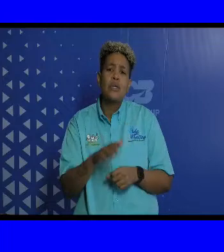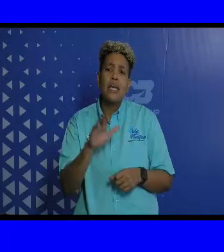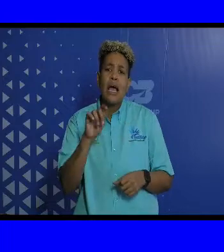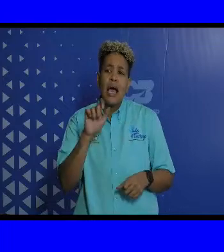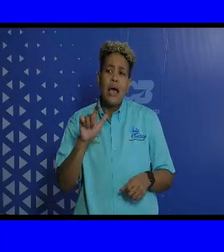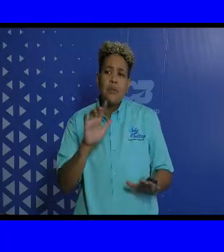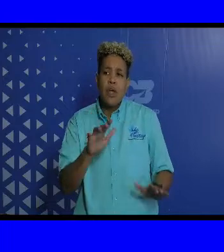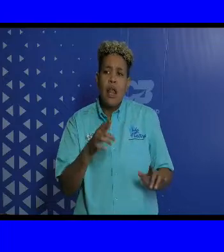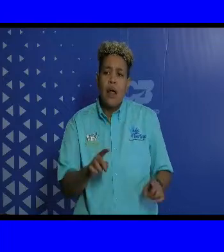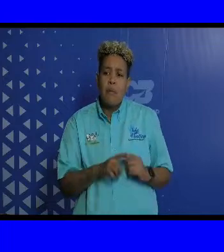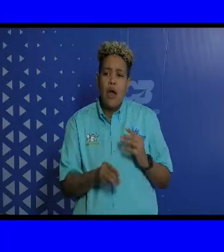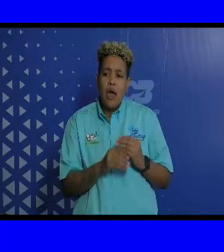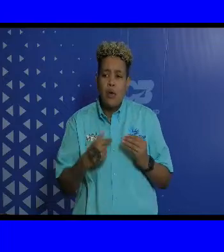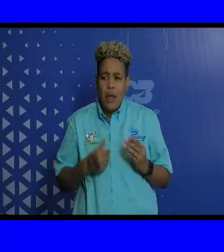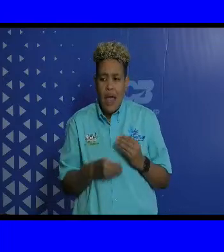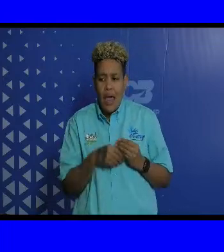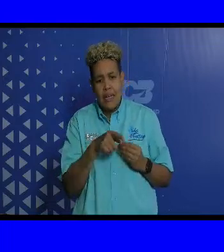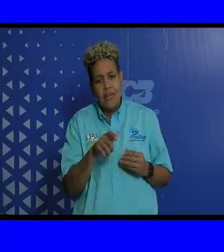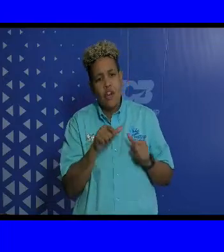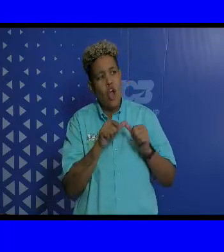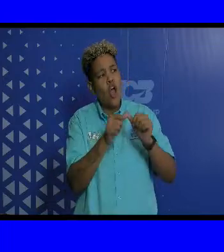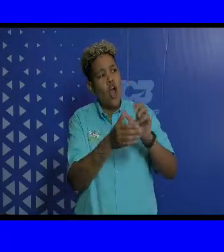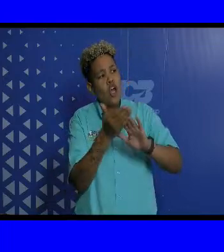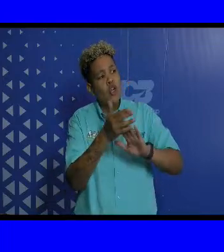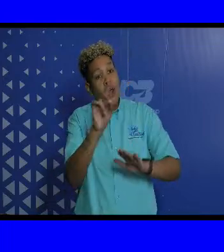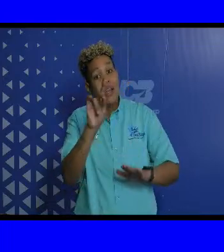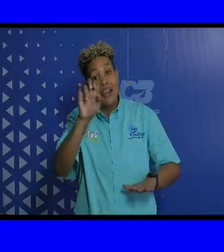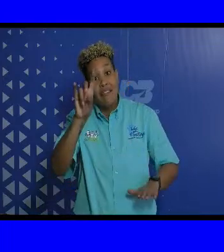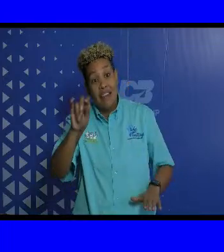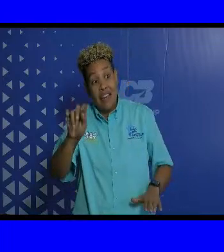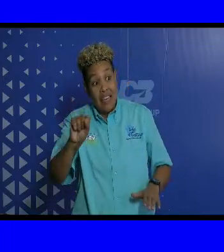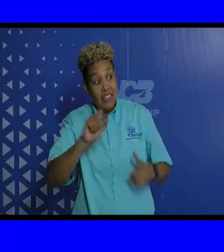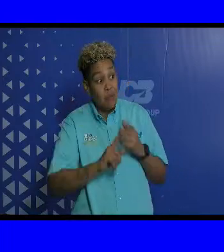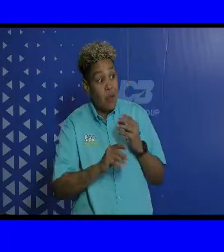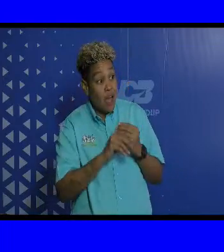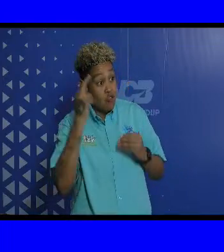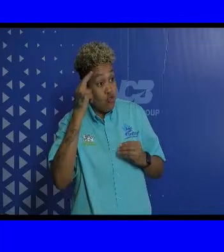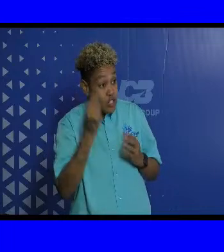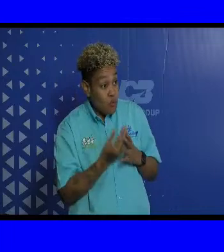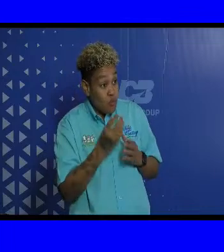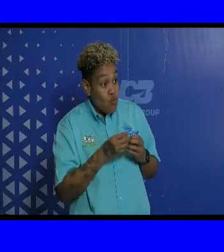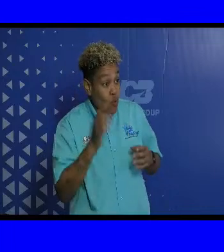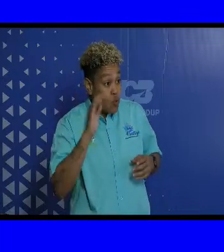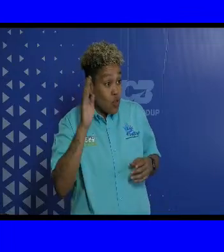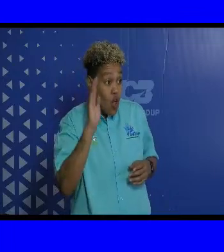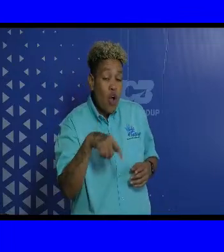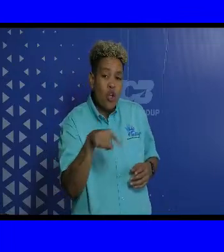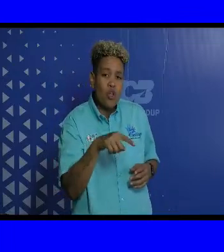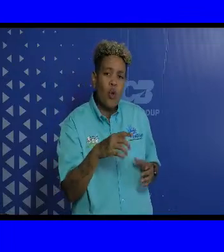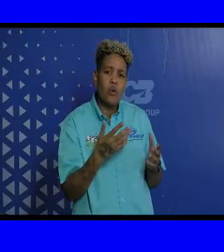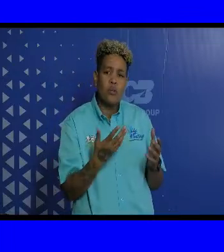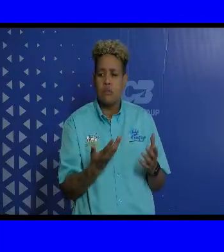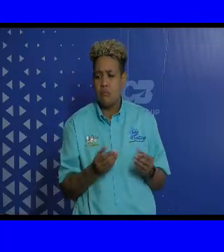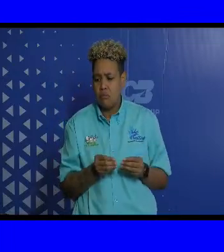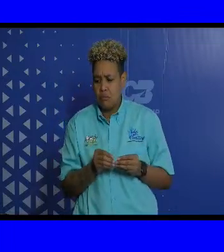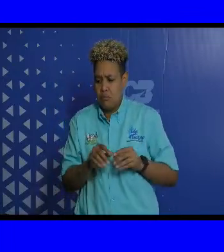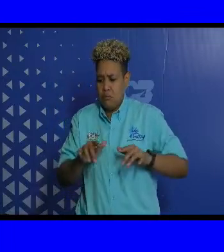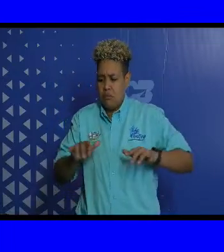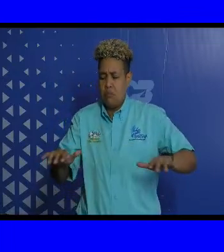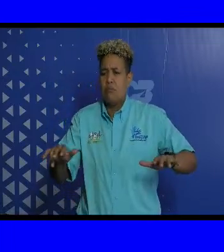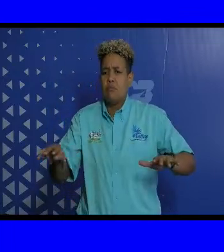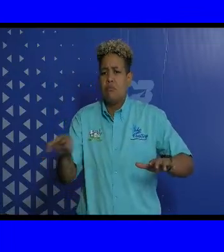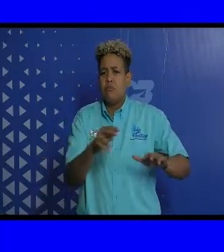capital, and we're adding into that the continuity of dividends and then reasonable growth in all of those scenarios.